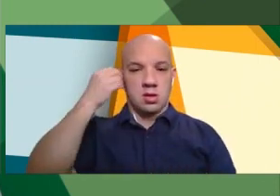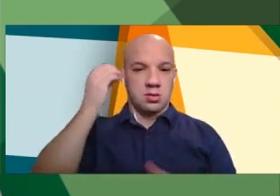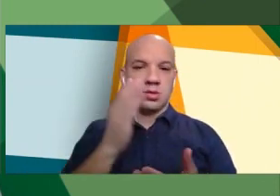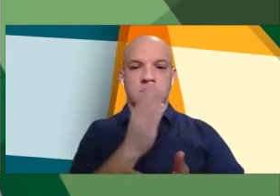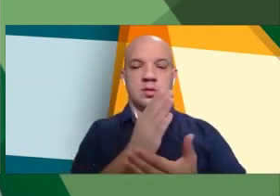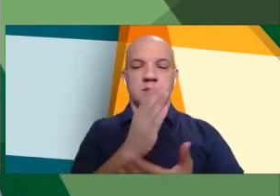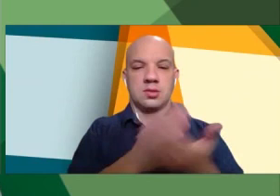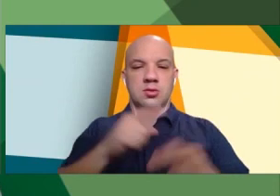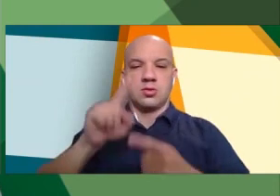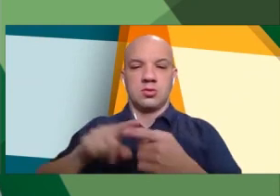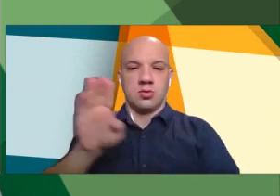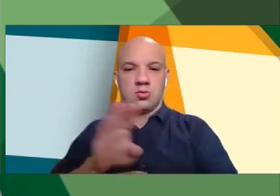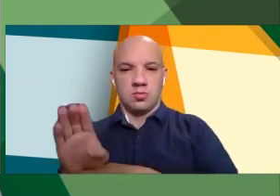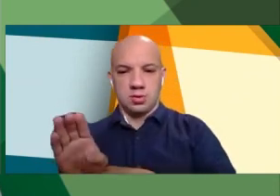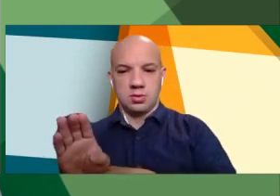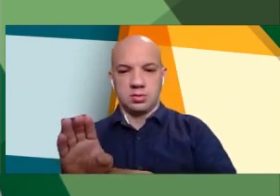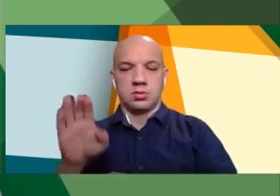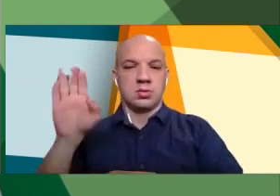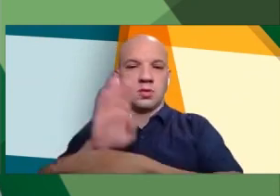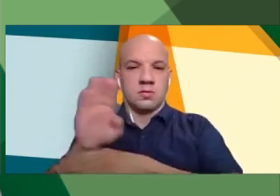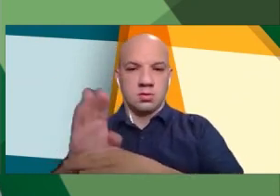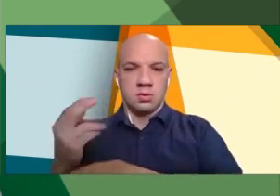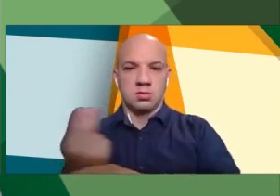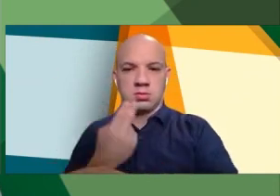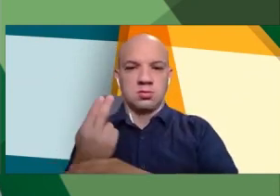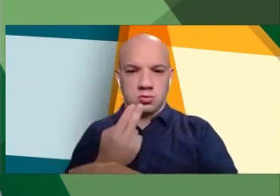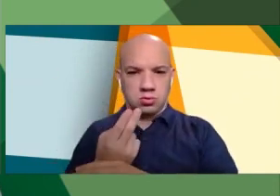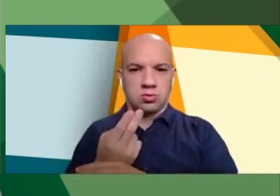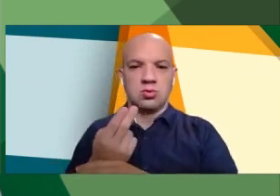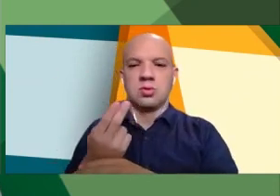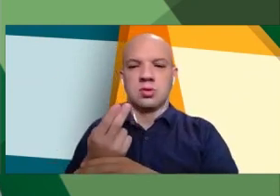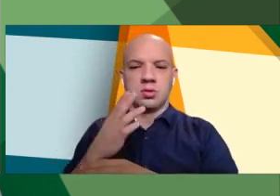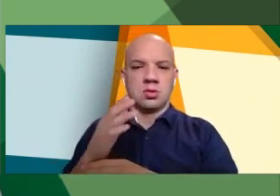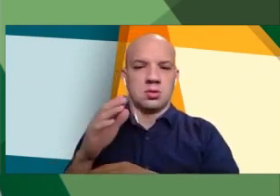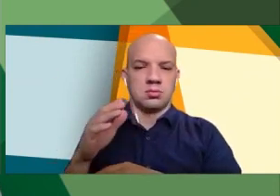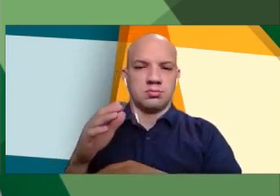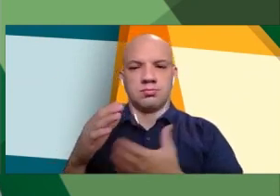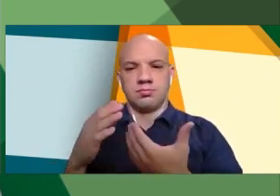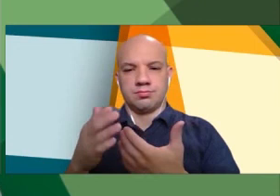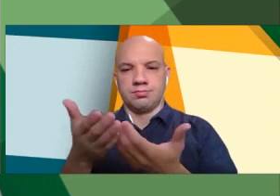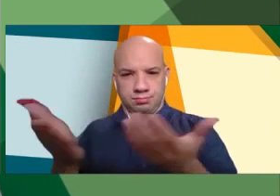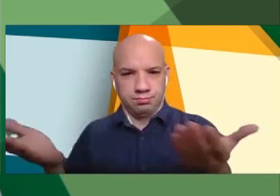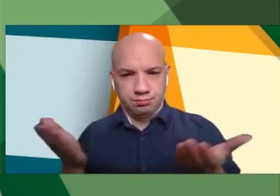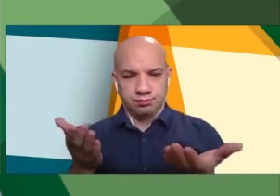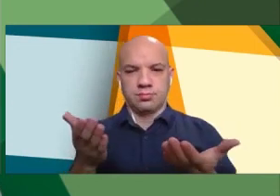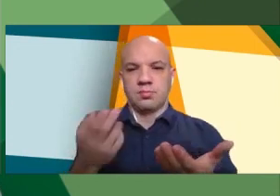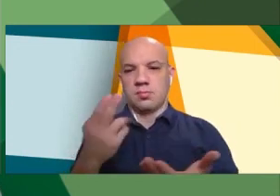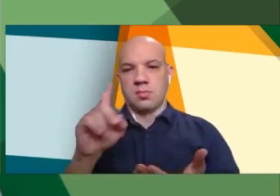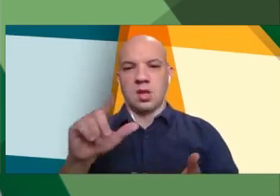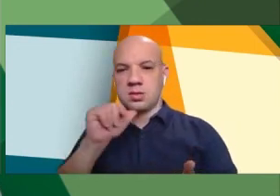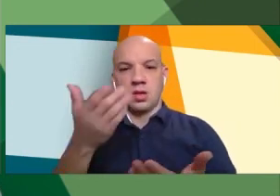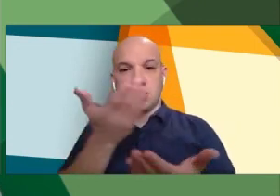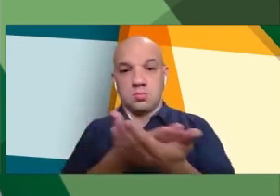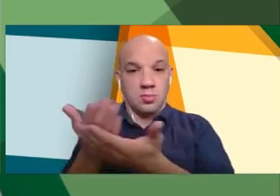and search for a business using their online tool. You have to be aware that HUD has not verified the